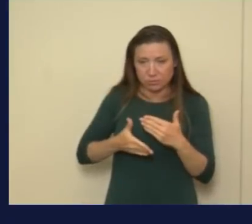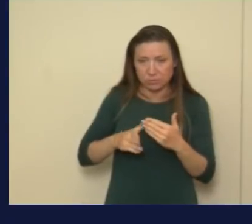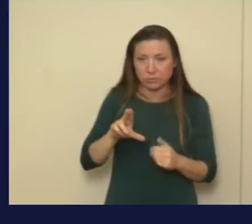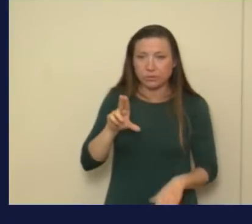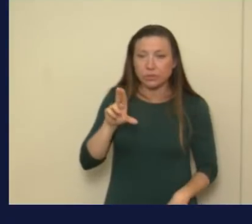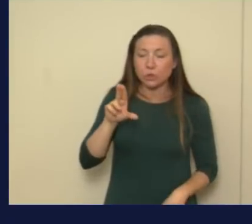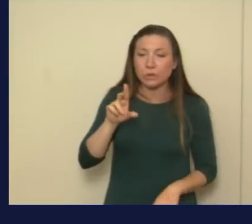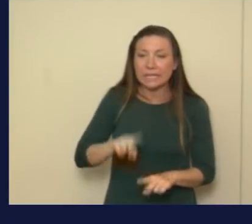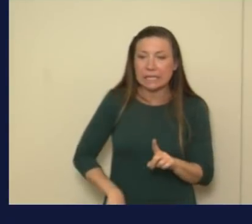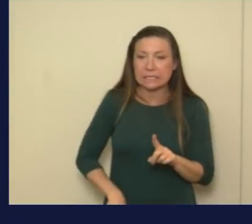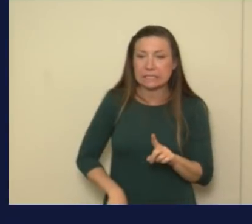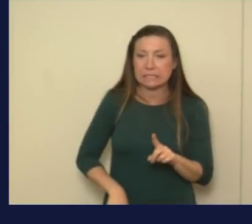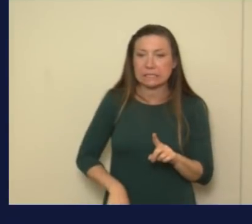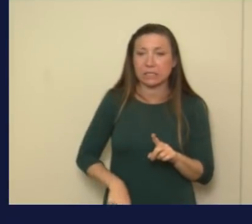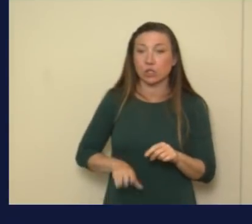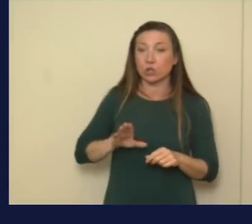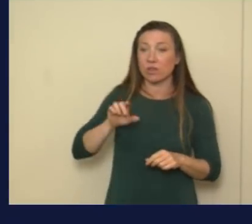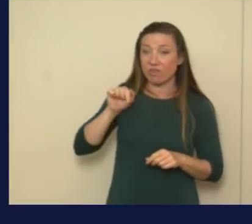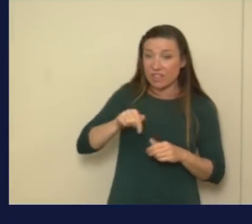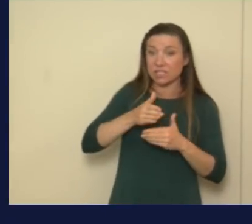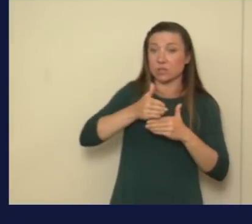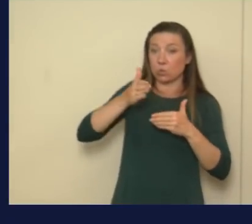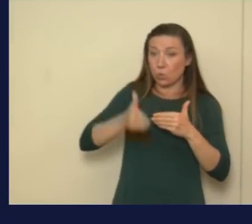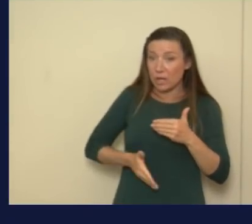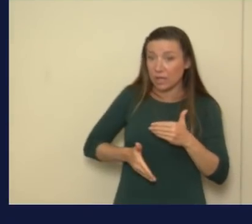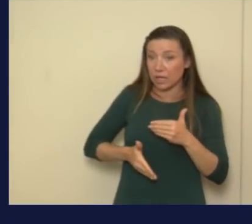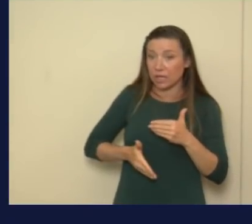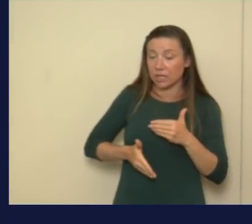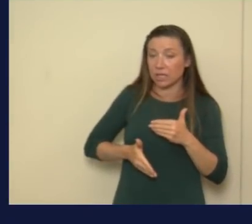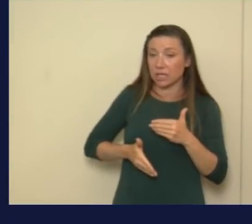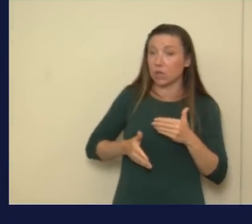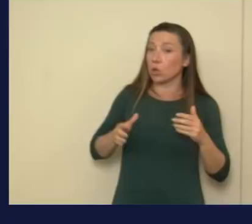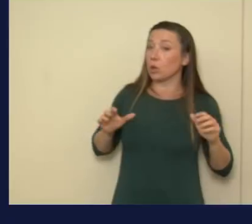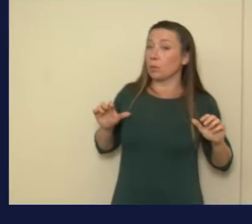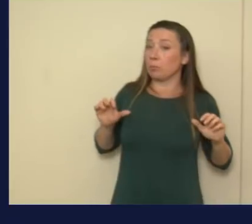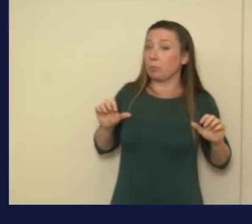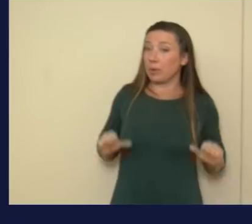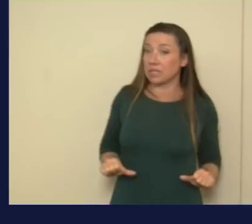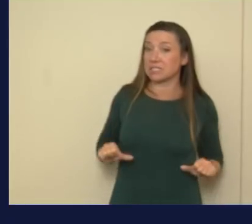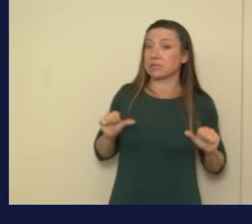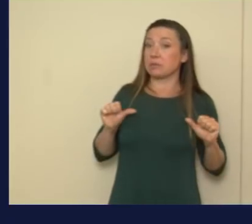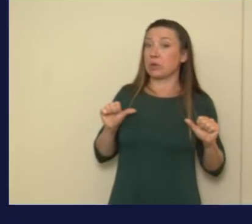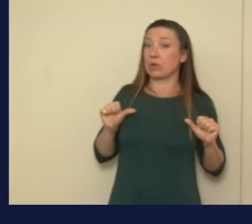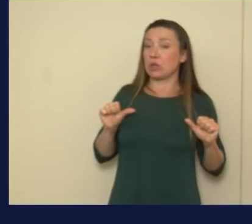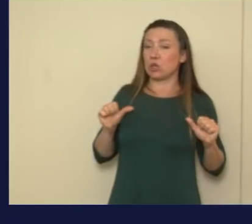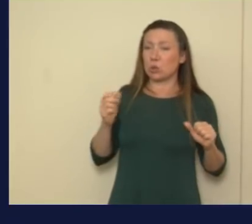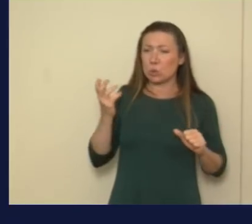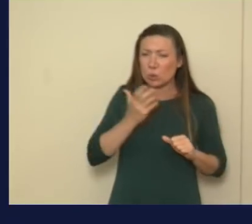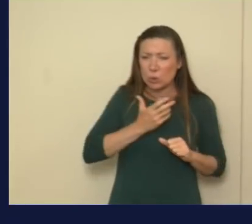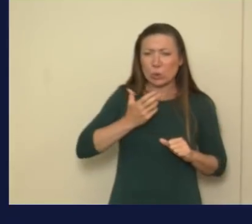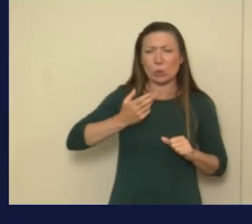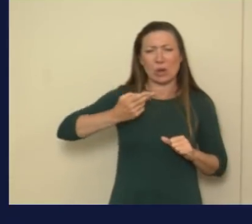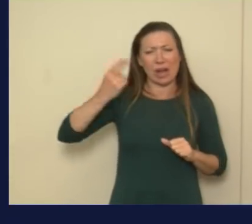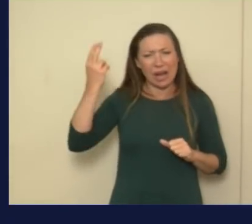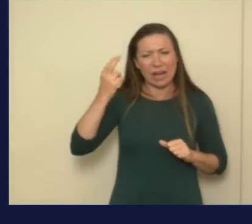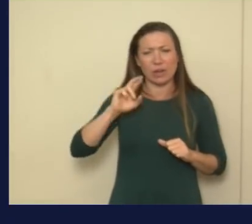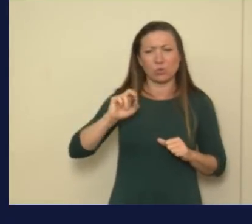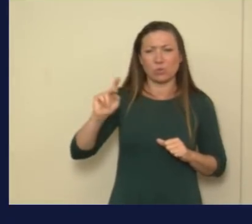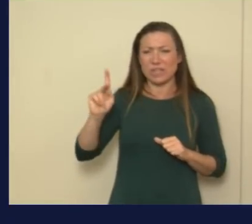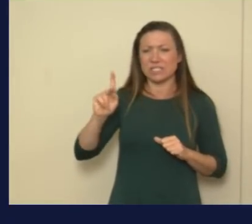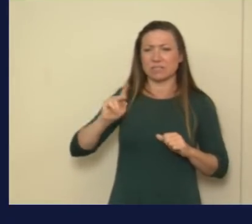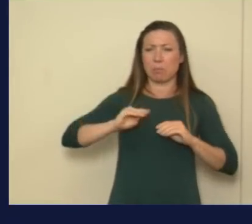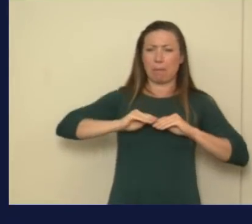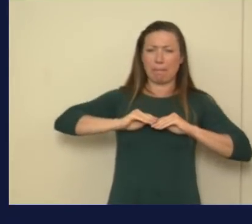weekend alone can be sufficient to create incredible transmission and risk for everybody else in the